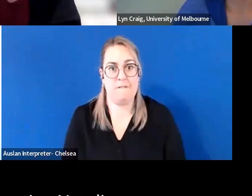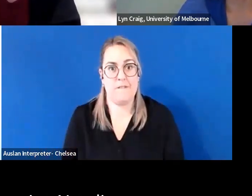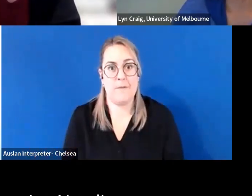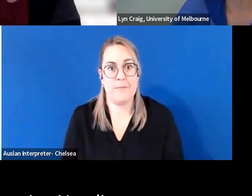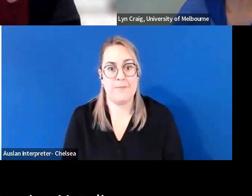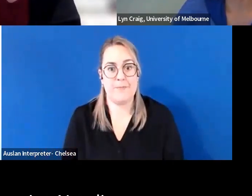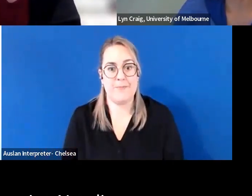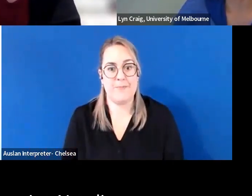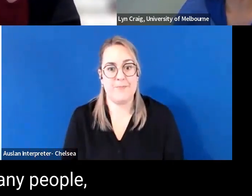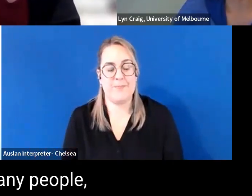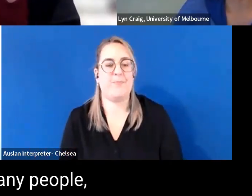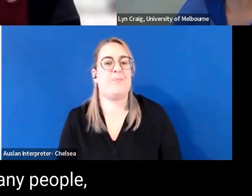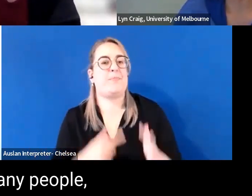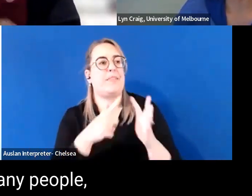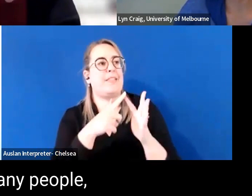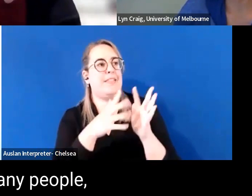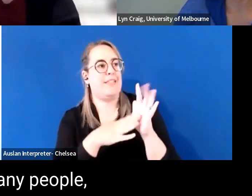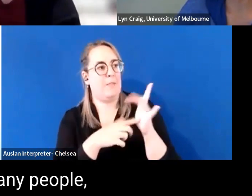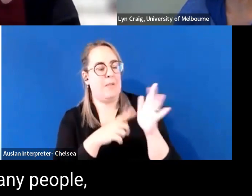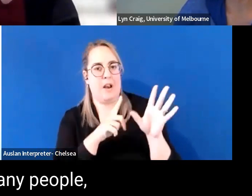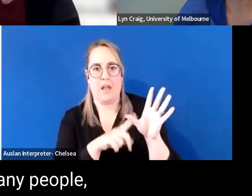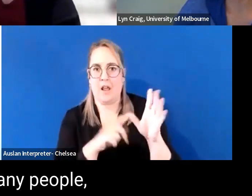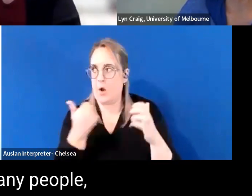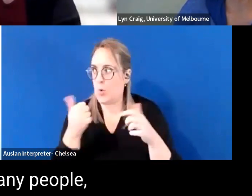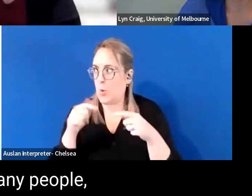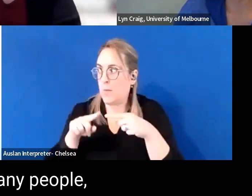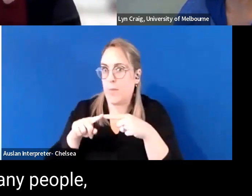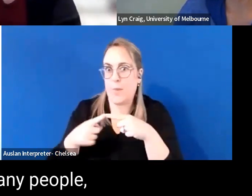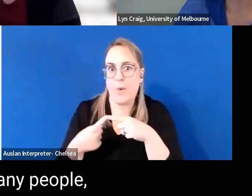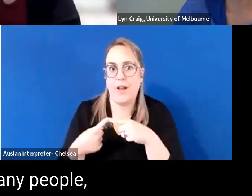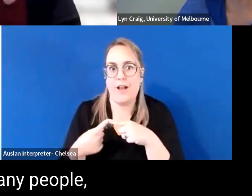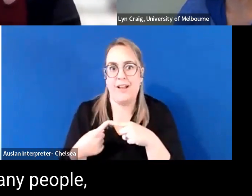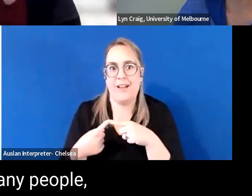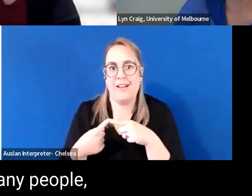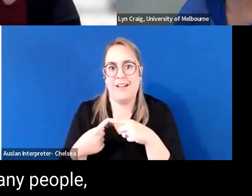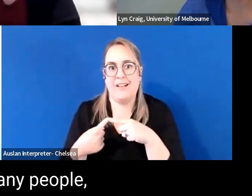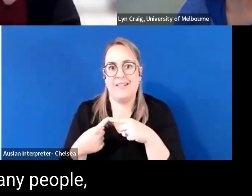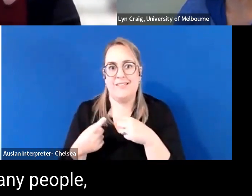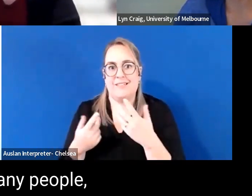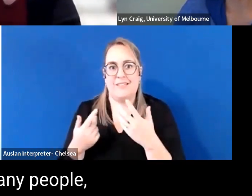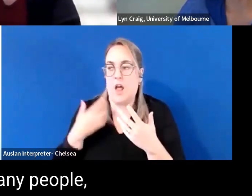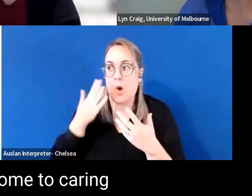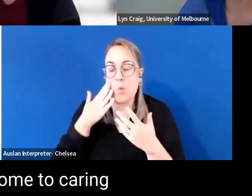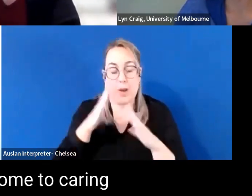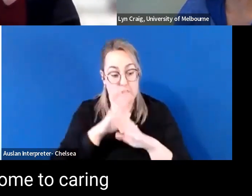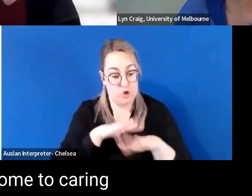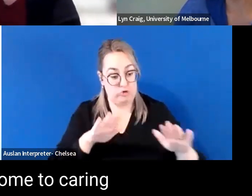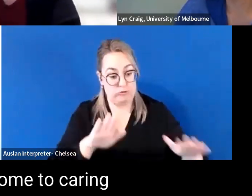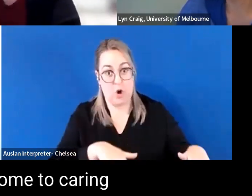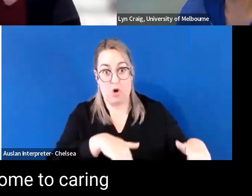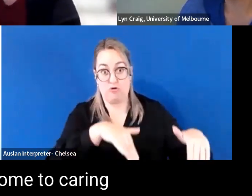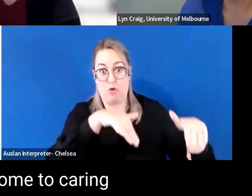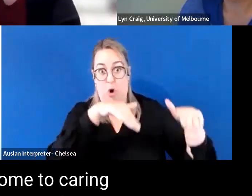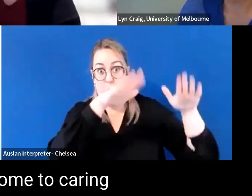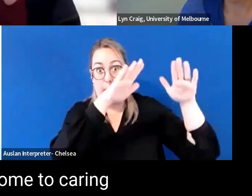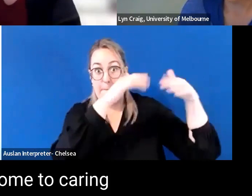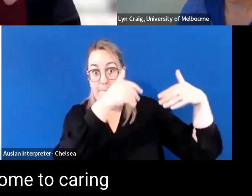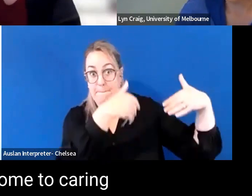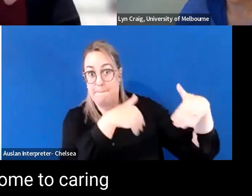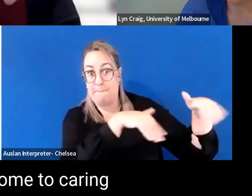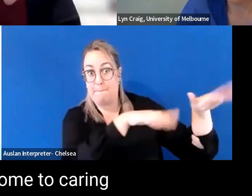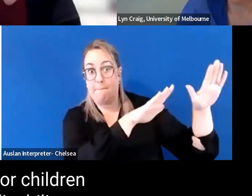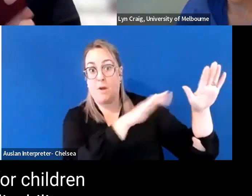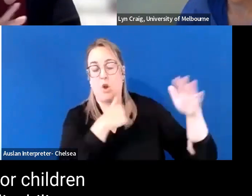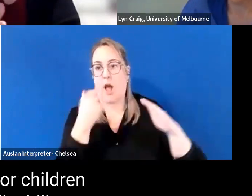That's a great point, Natalie. And for many people, even once children are grown up, then it may come to caring for